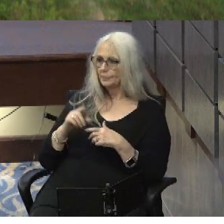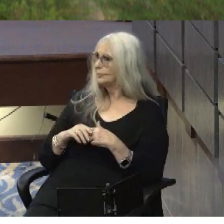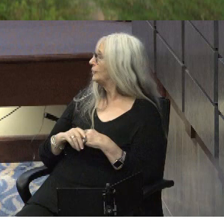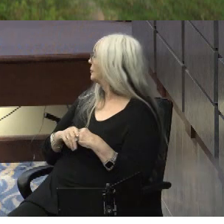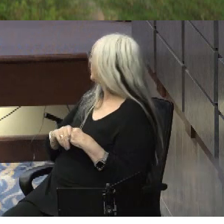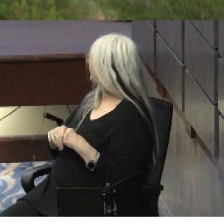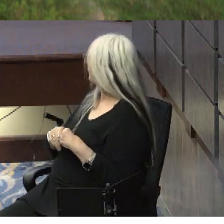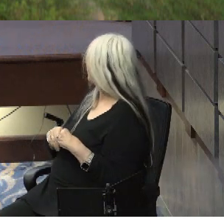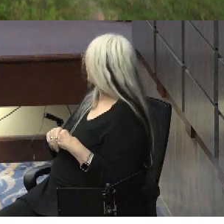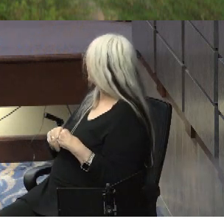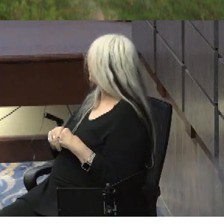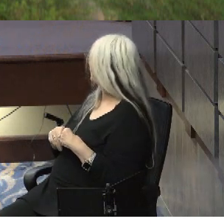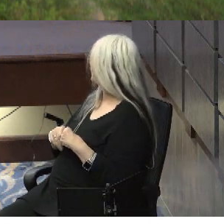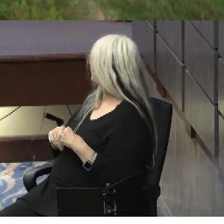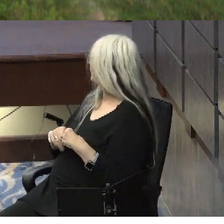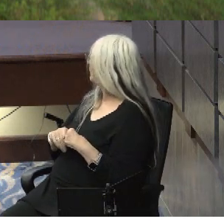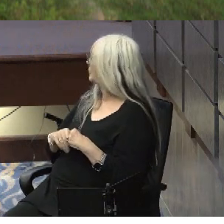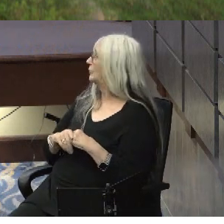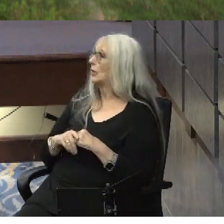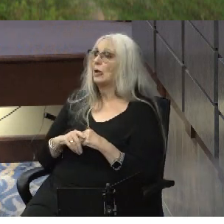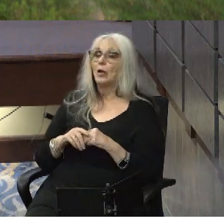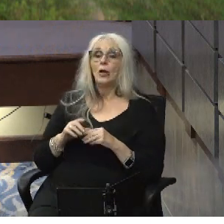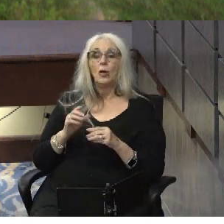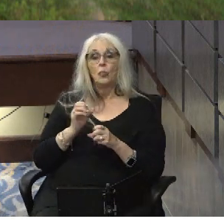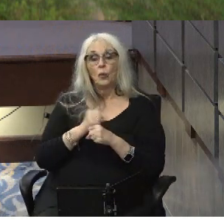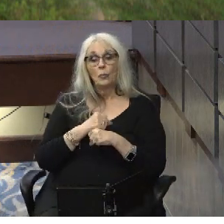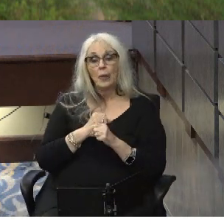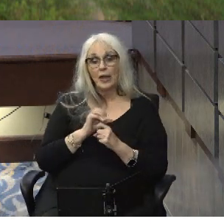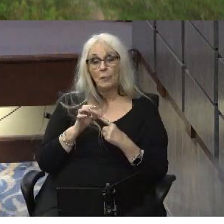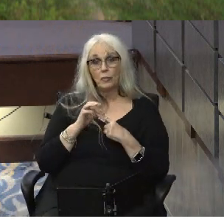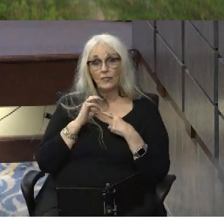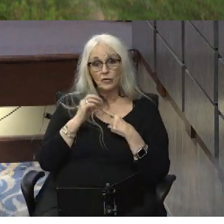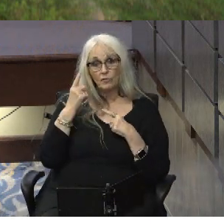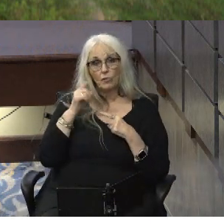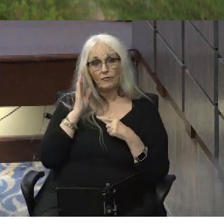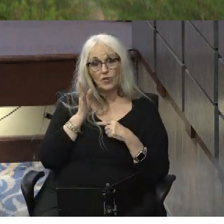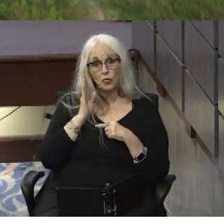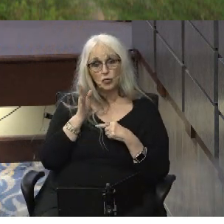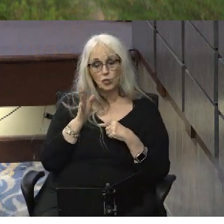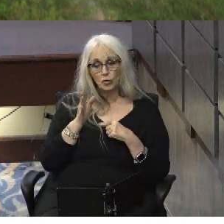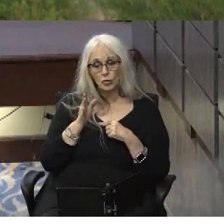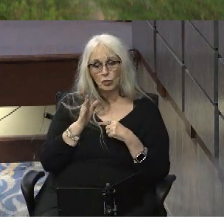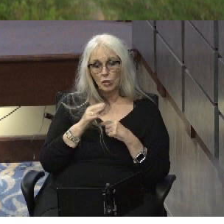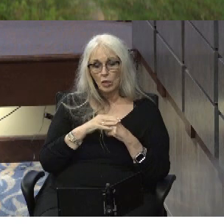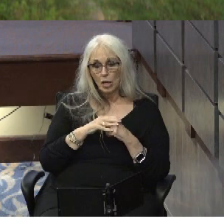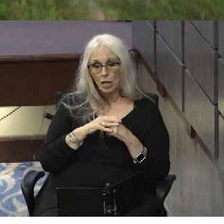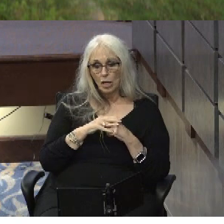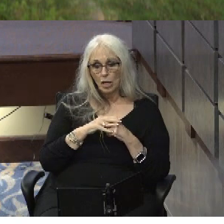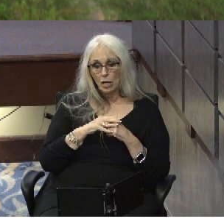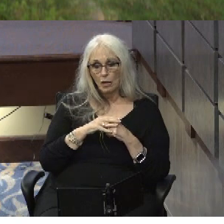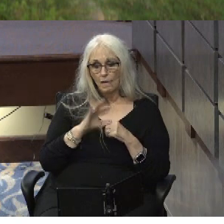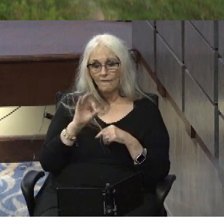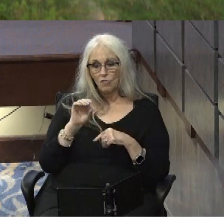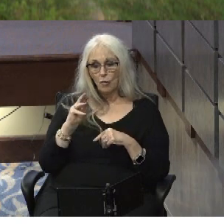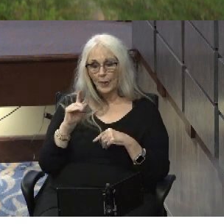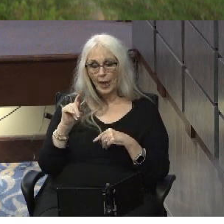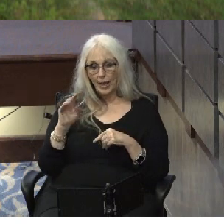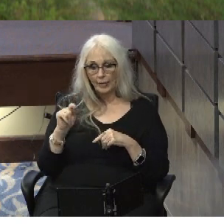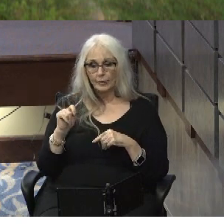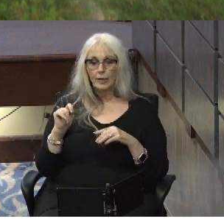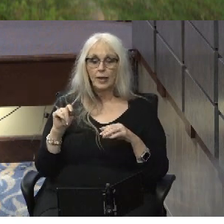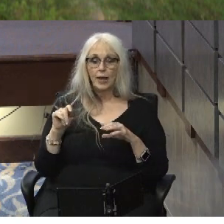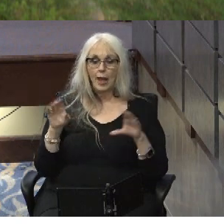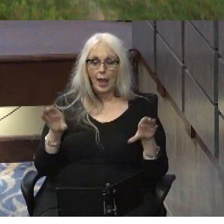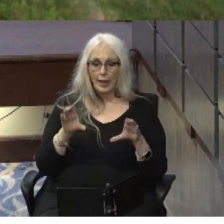And I'll make one note. We are making provisions for future large format video, active video